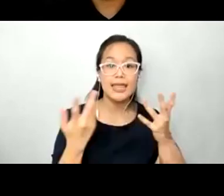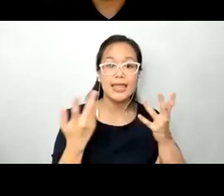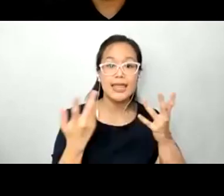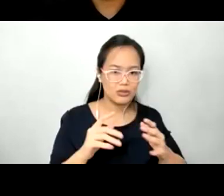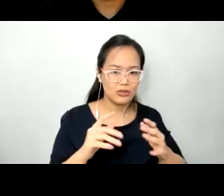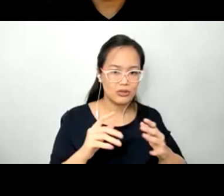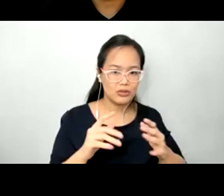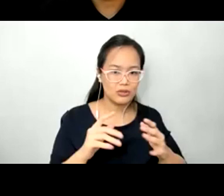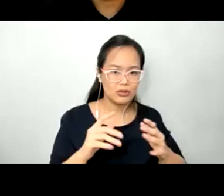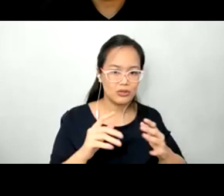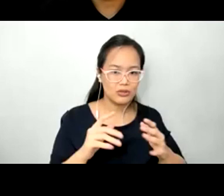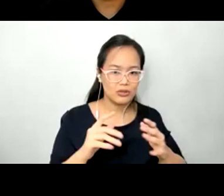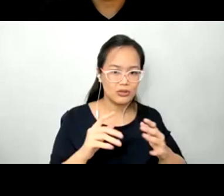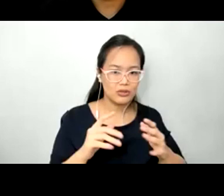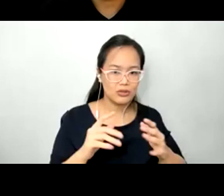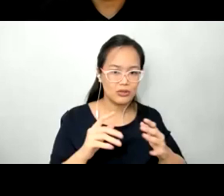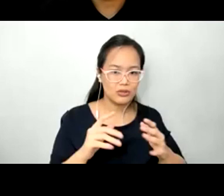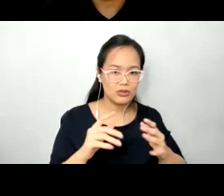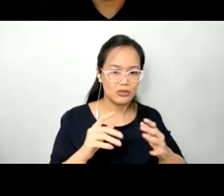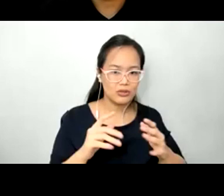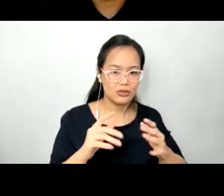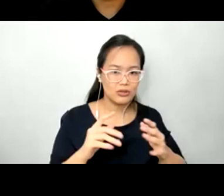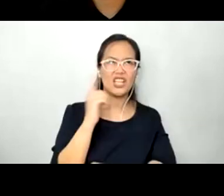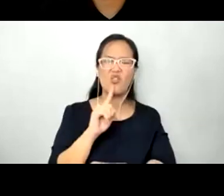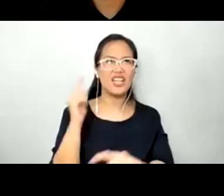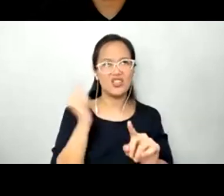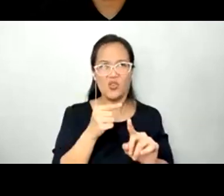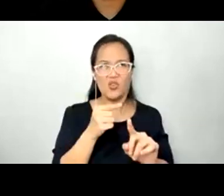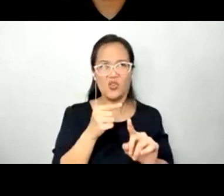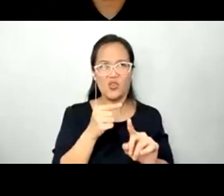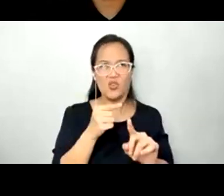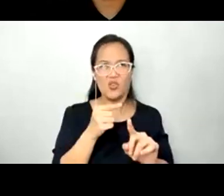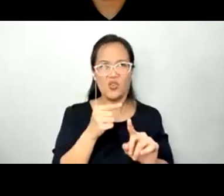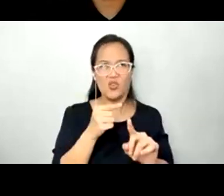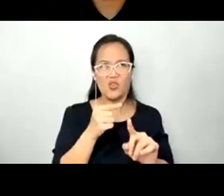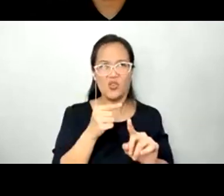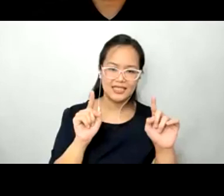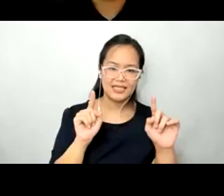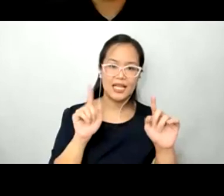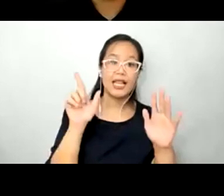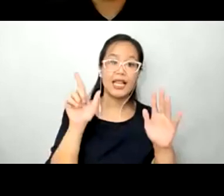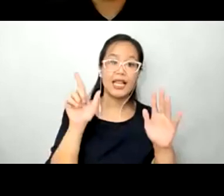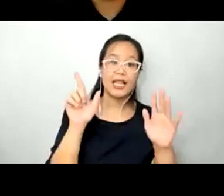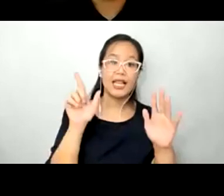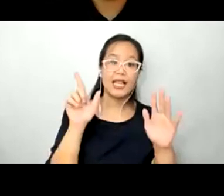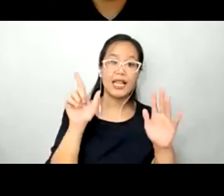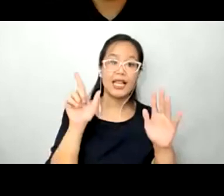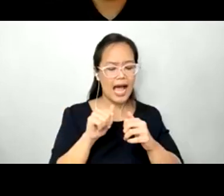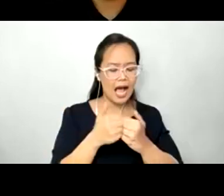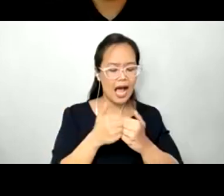And then you work towards that that picture of success, because those are, you have to make key